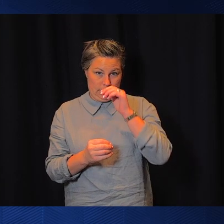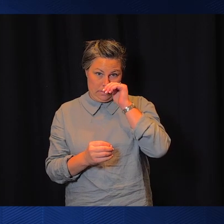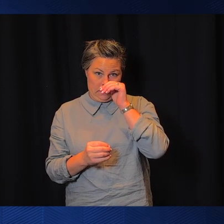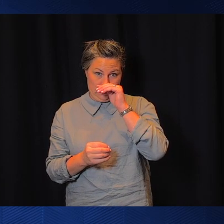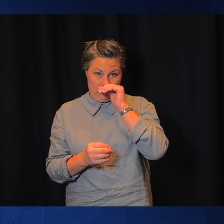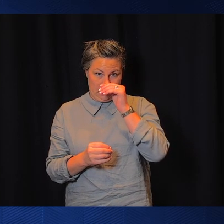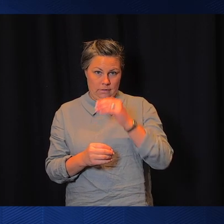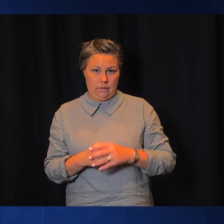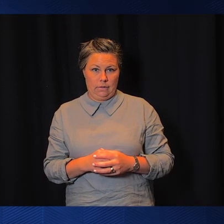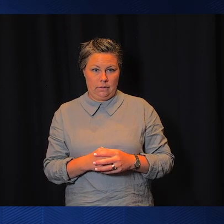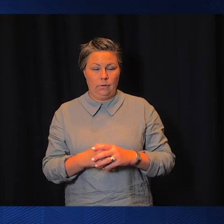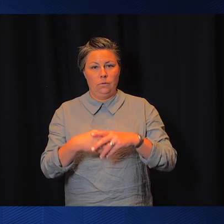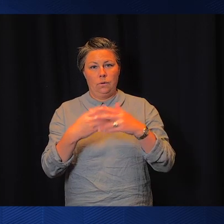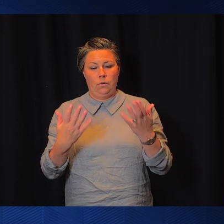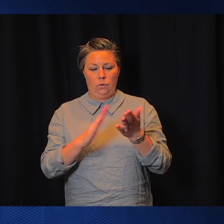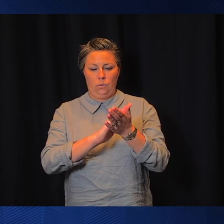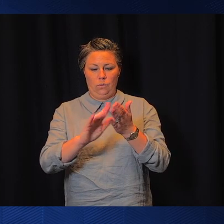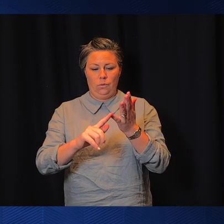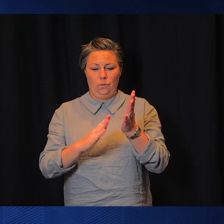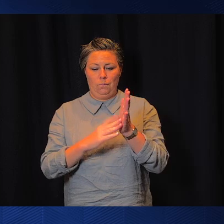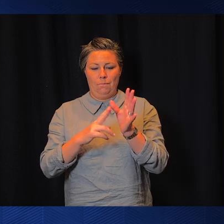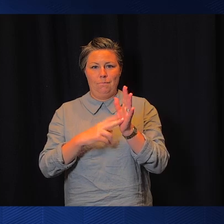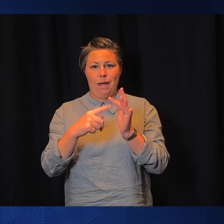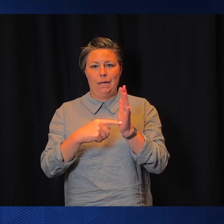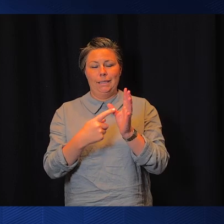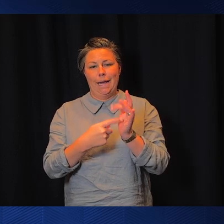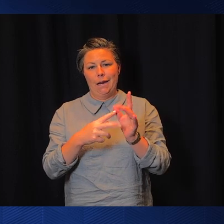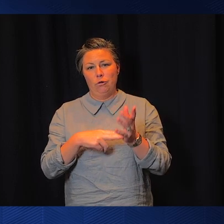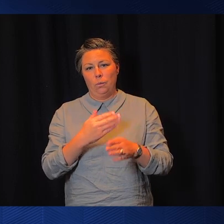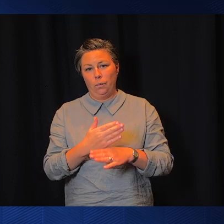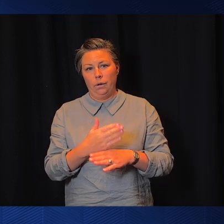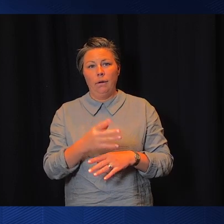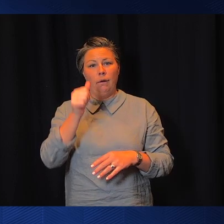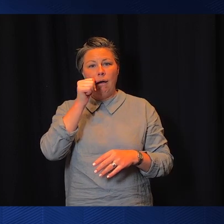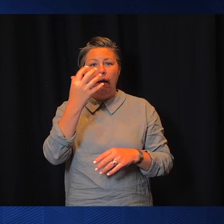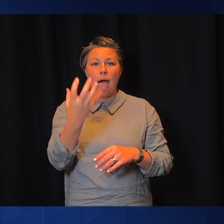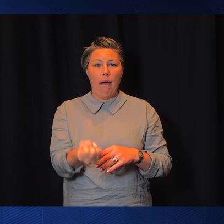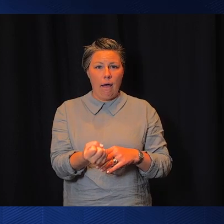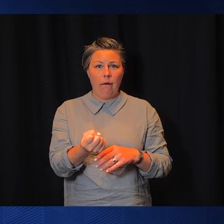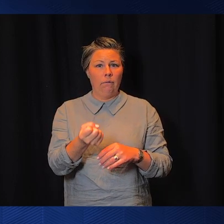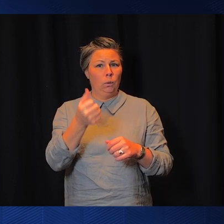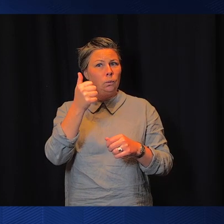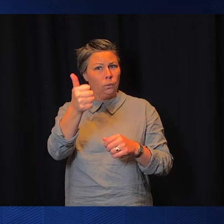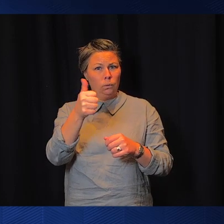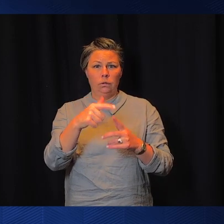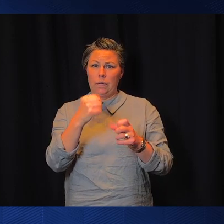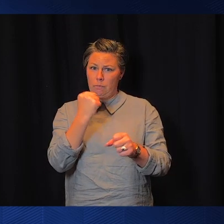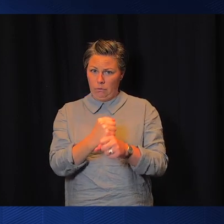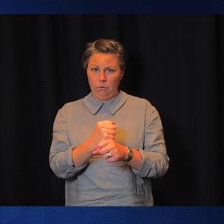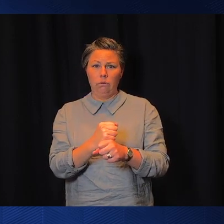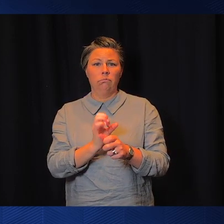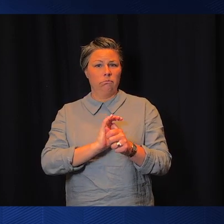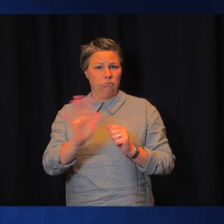comes to humanitarian, we know that there are good example and good work has been done in